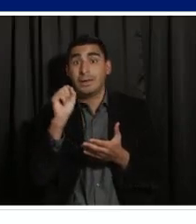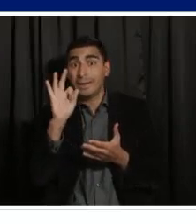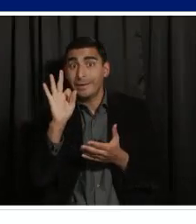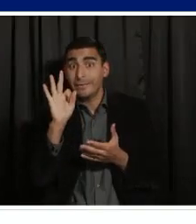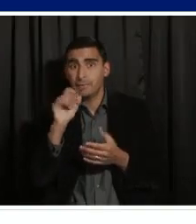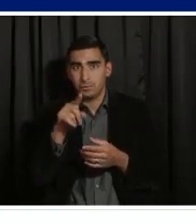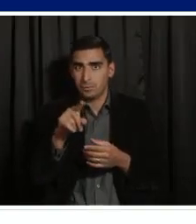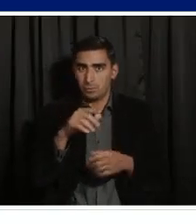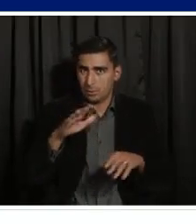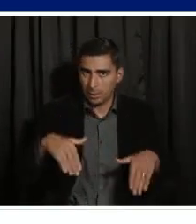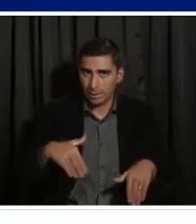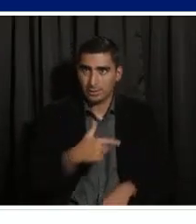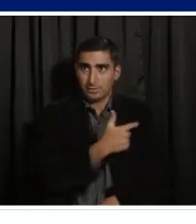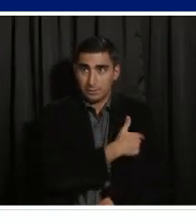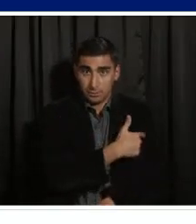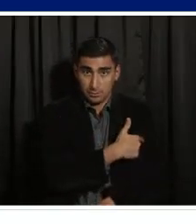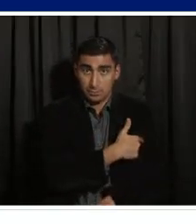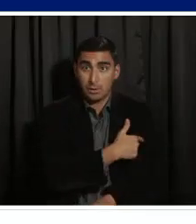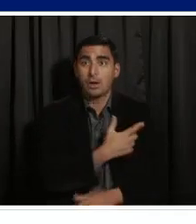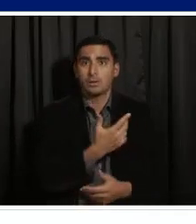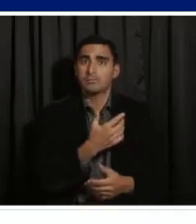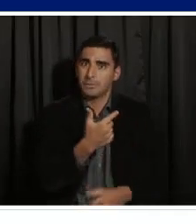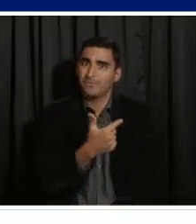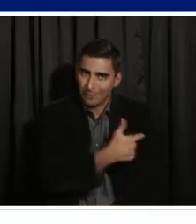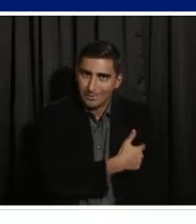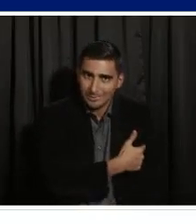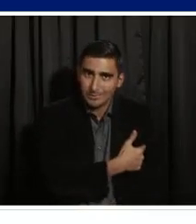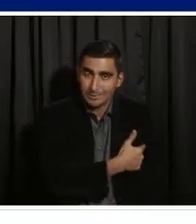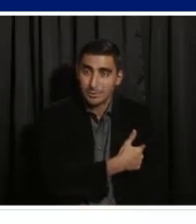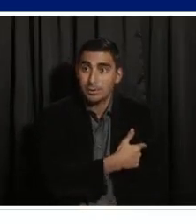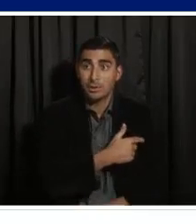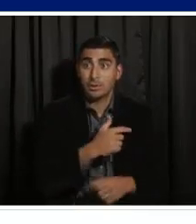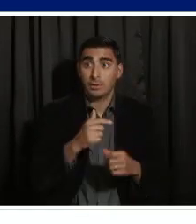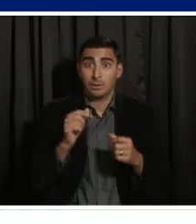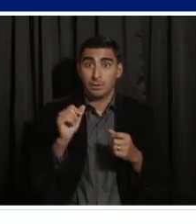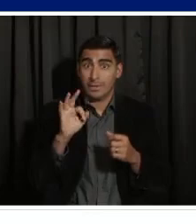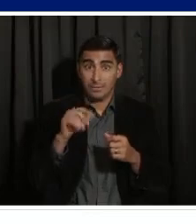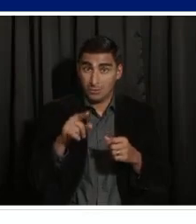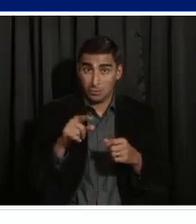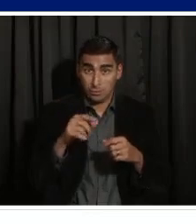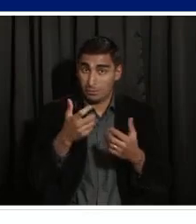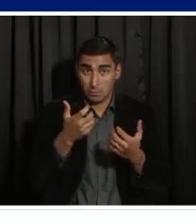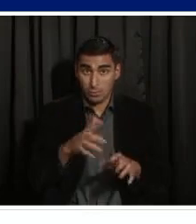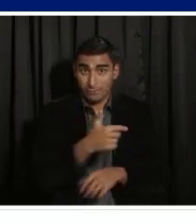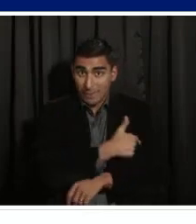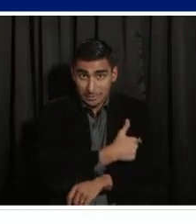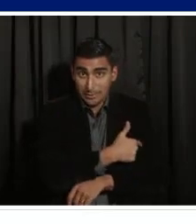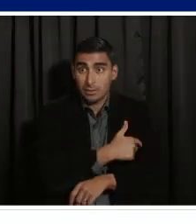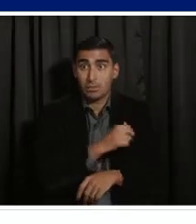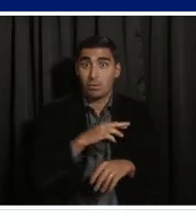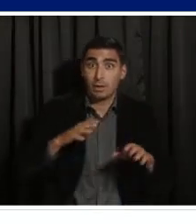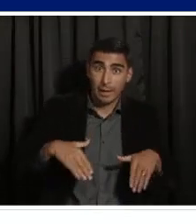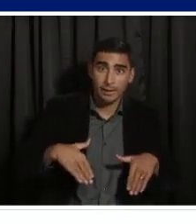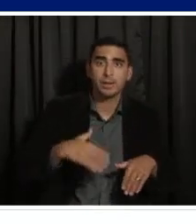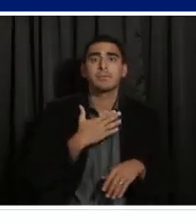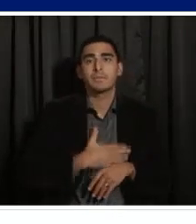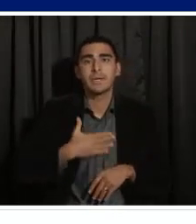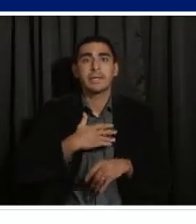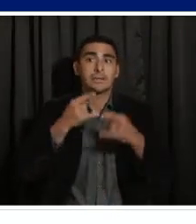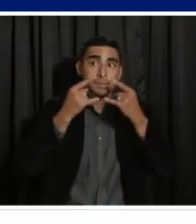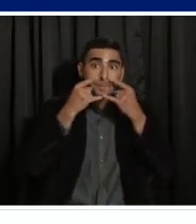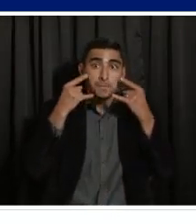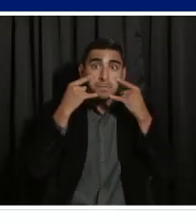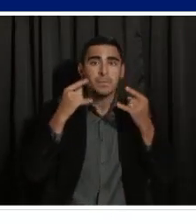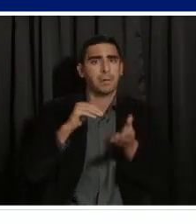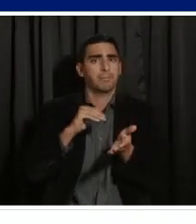here's what you can do. Get vaccinated. Until you do, wear a mask, preferably a medical grade